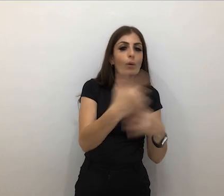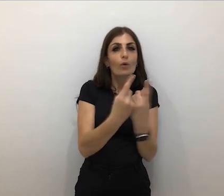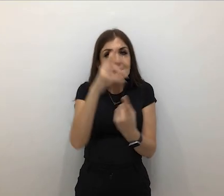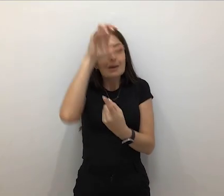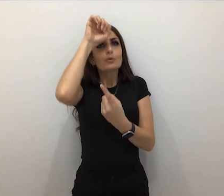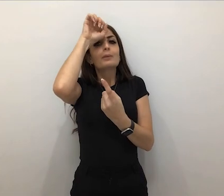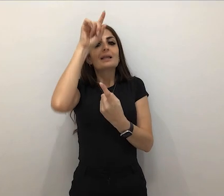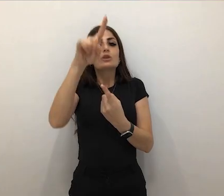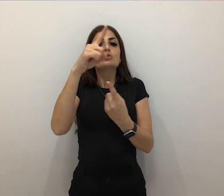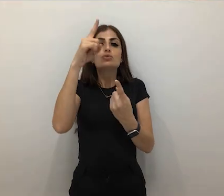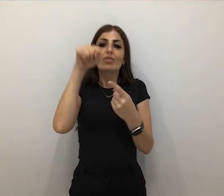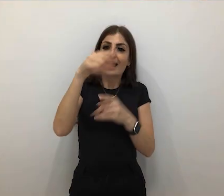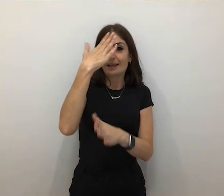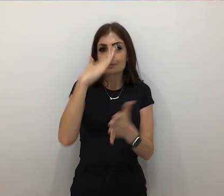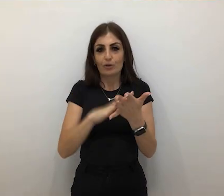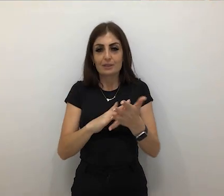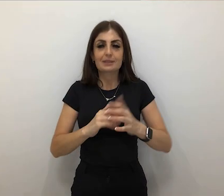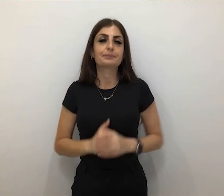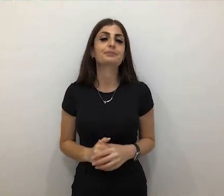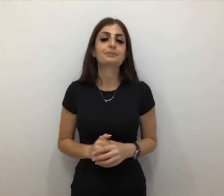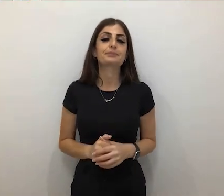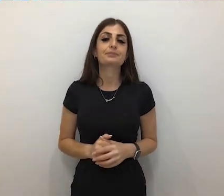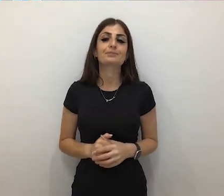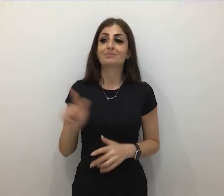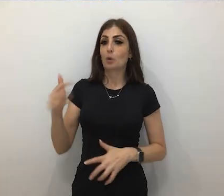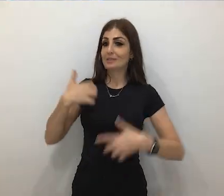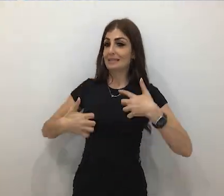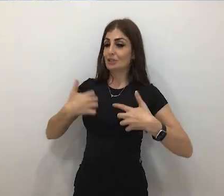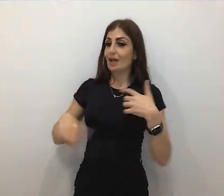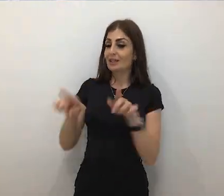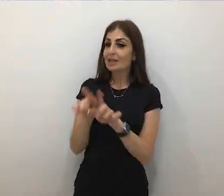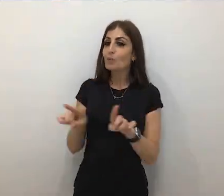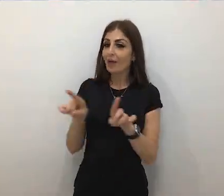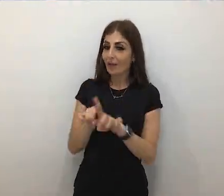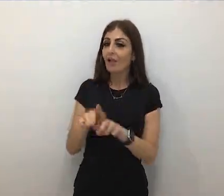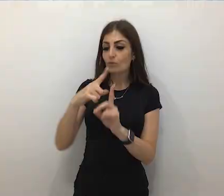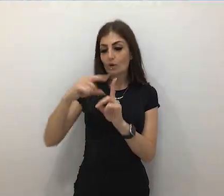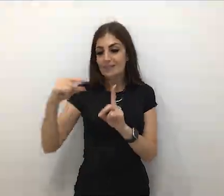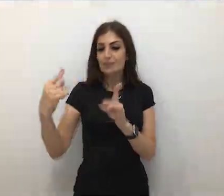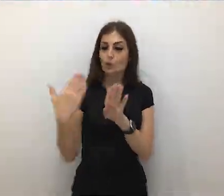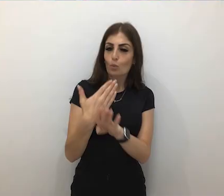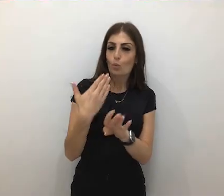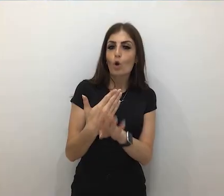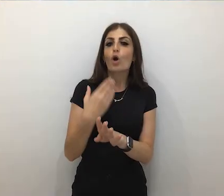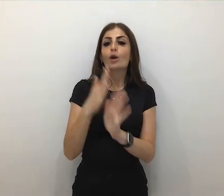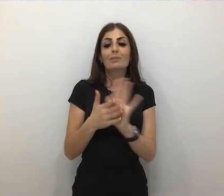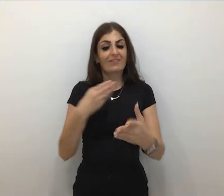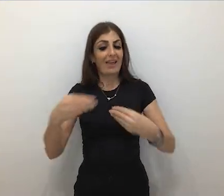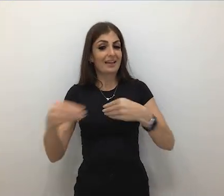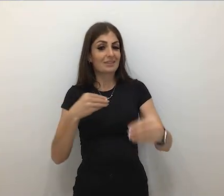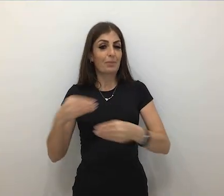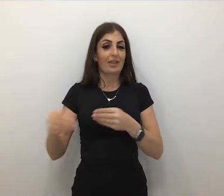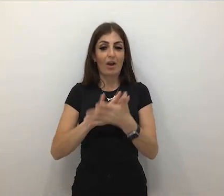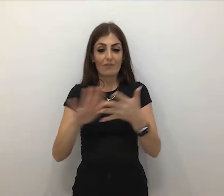ways to remember experiences. I think what's really exciting about digital work especially is the flexibility of the digital